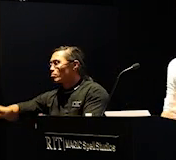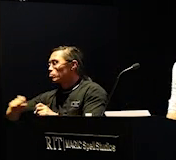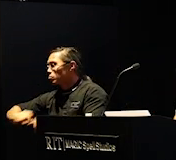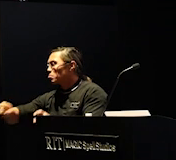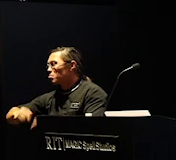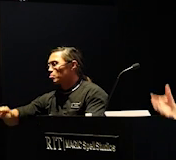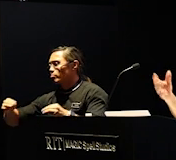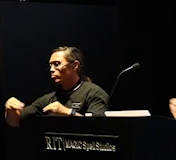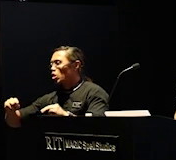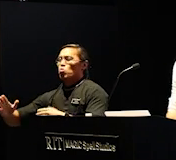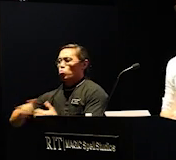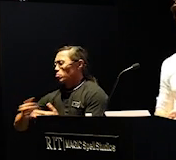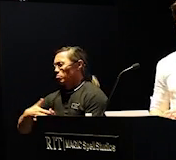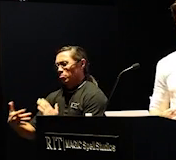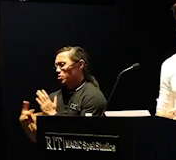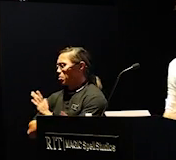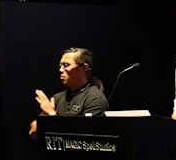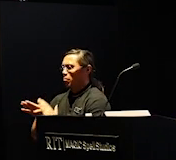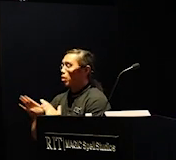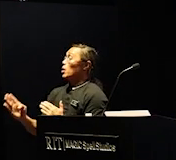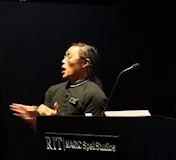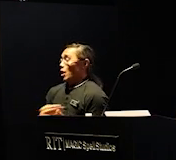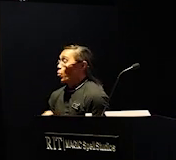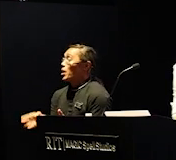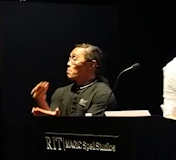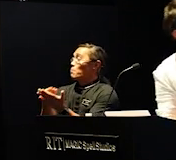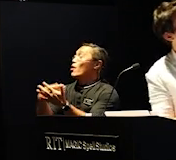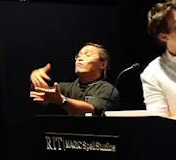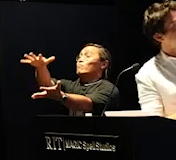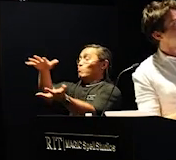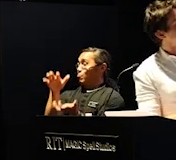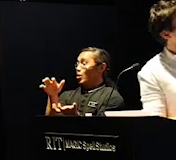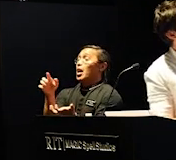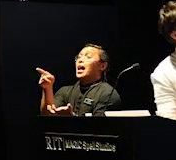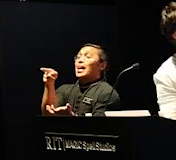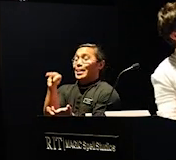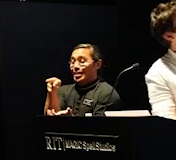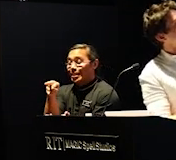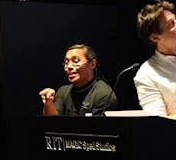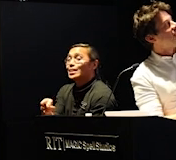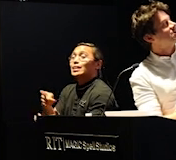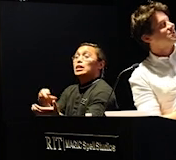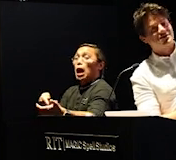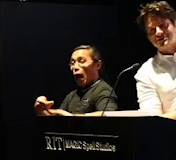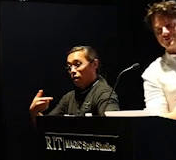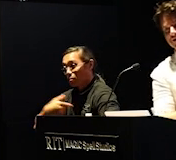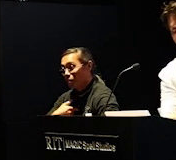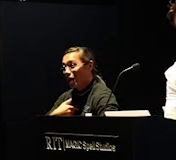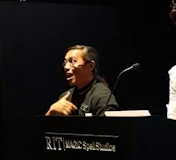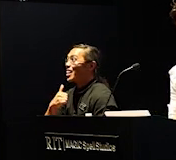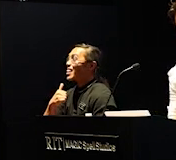level of technology we are. So he made all this money and he hired me. And we invented the Apple Watch. There it is. See, January